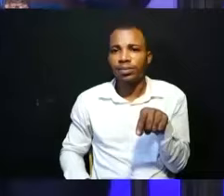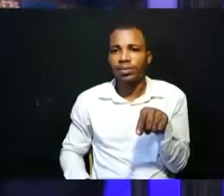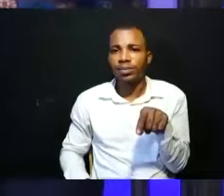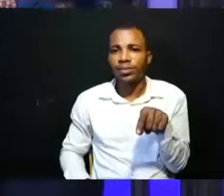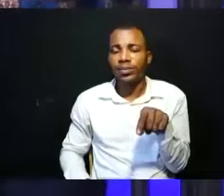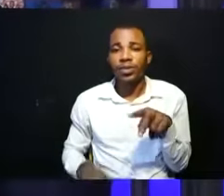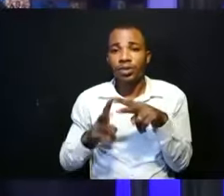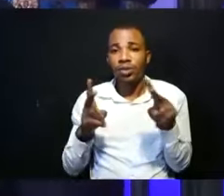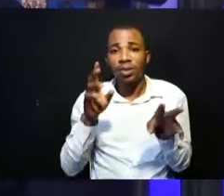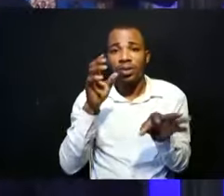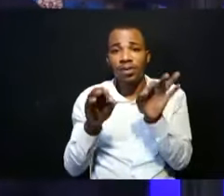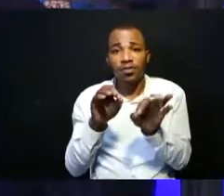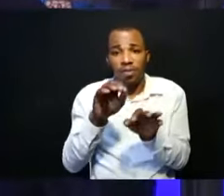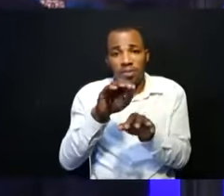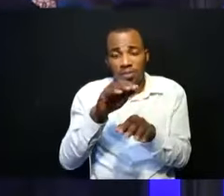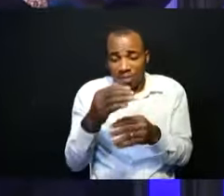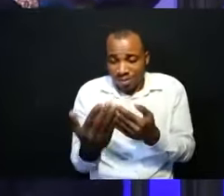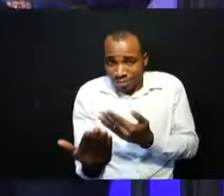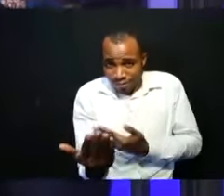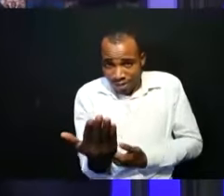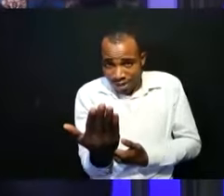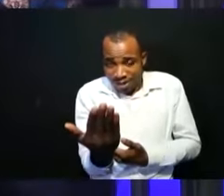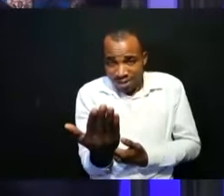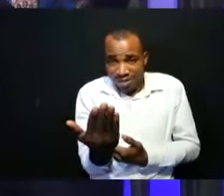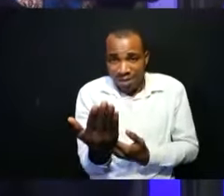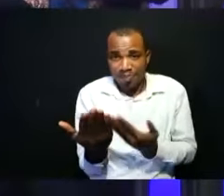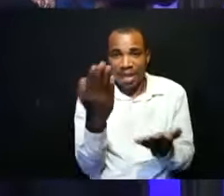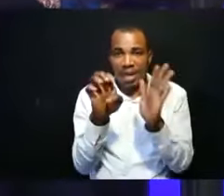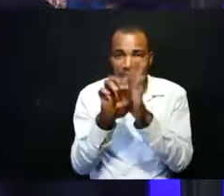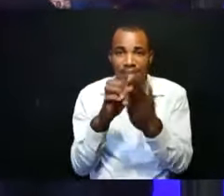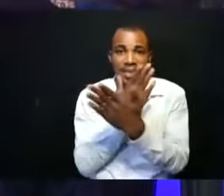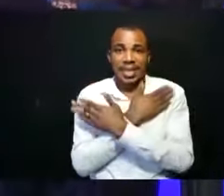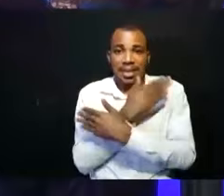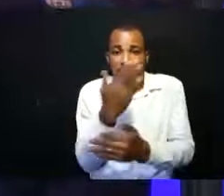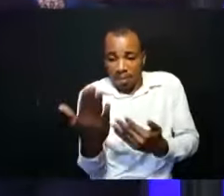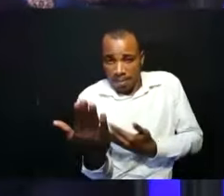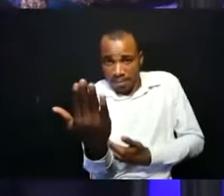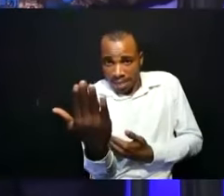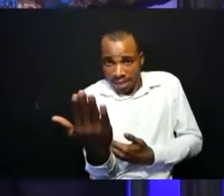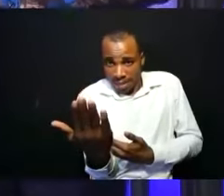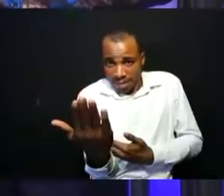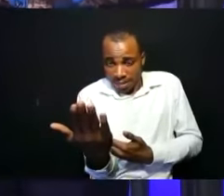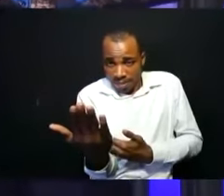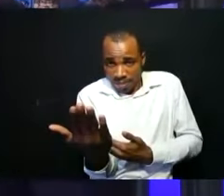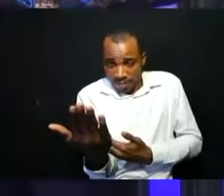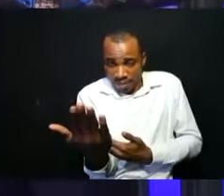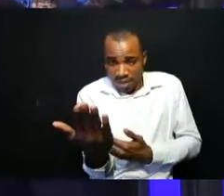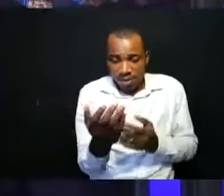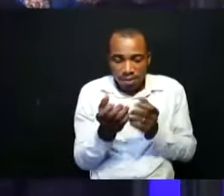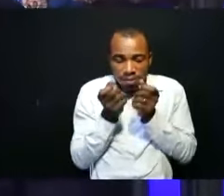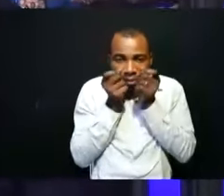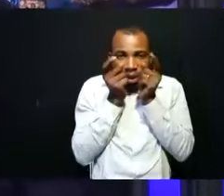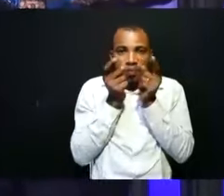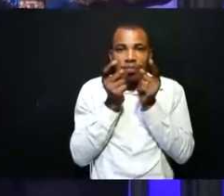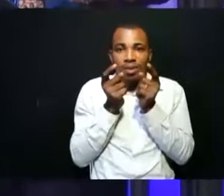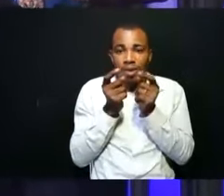So when you wake up in the morning, the day itself has enough trouble of its own. So don't go and add tomorrow's trouble that